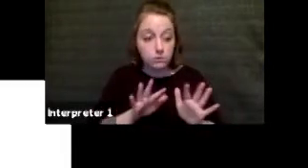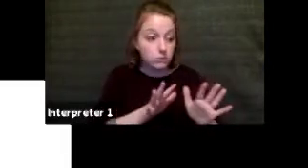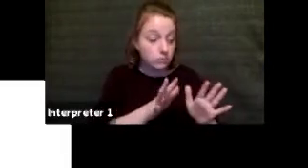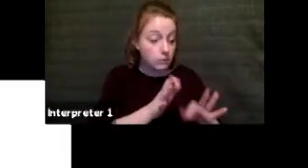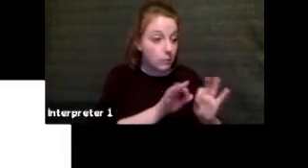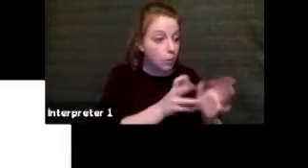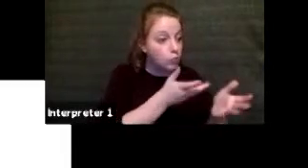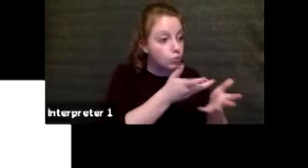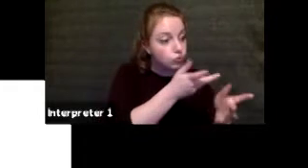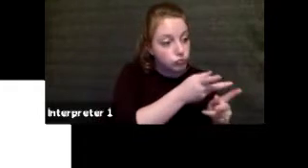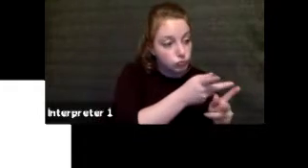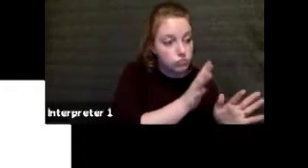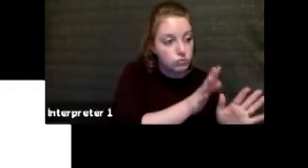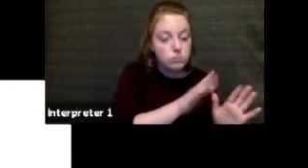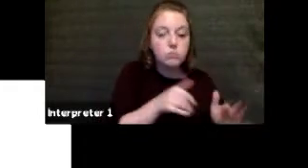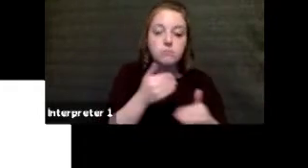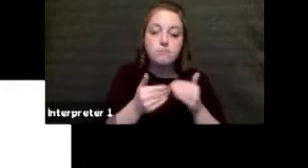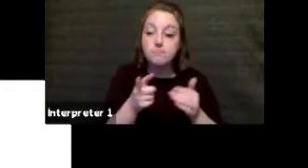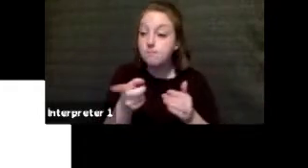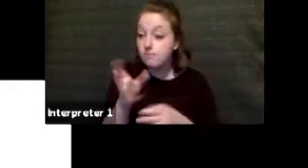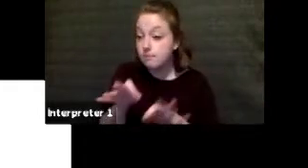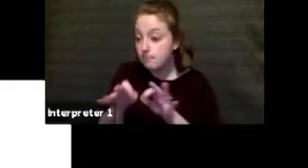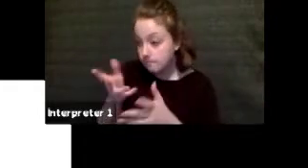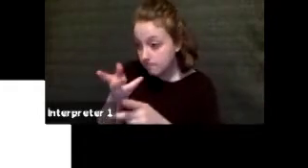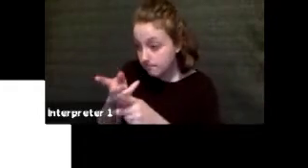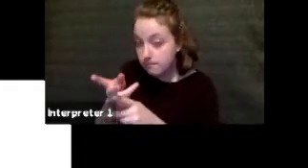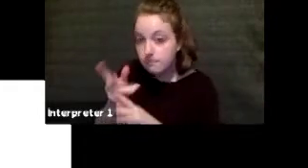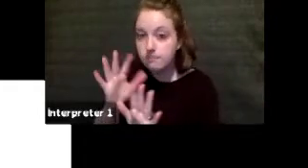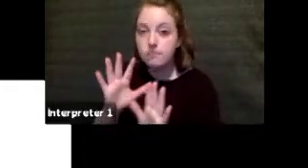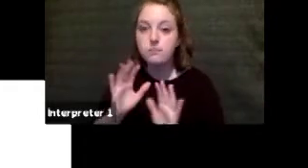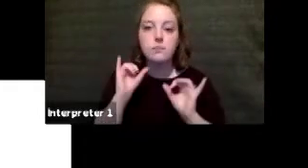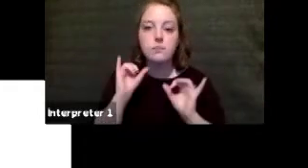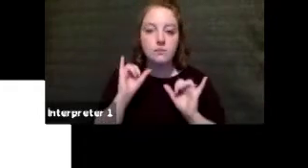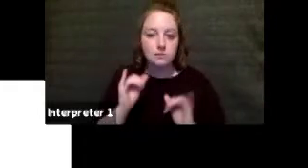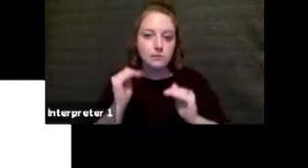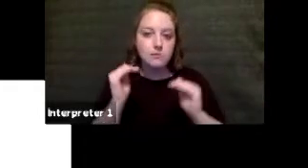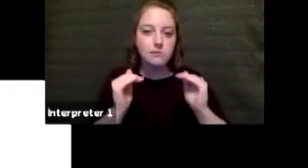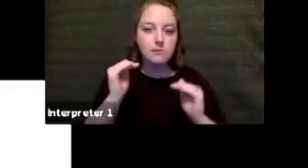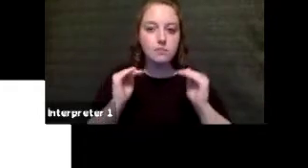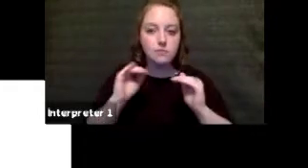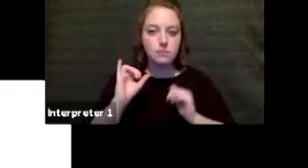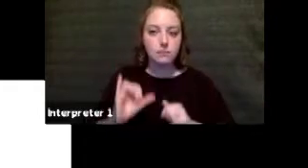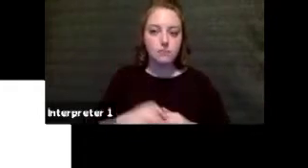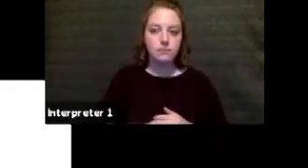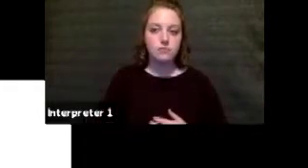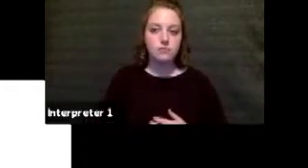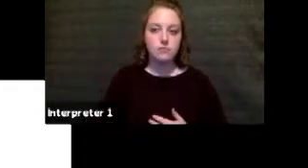just, it's hard work, it takes a lot of money, and it does carry forward over a lot of time.